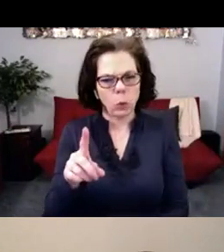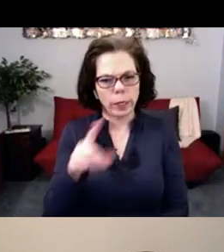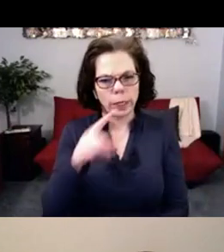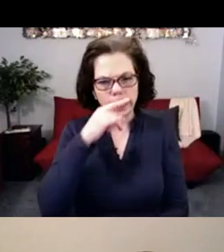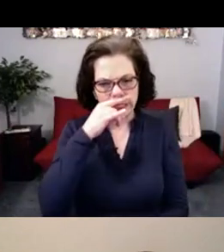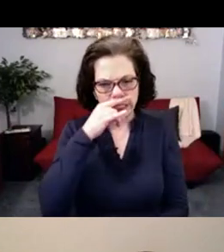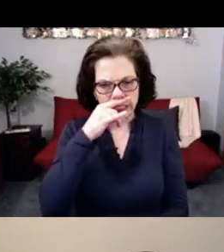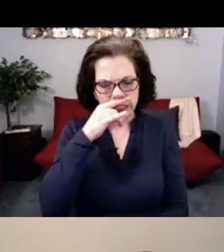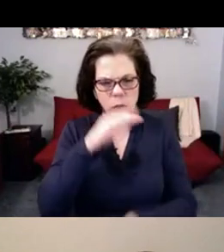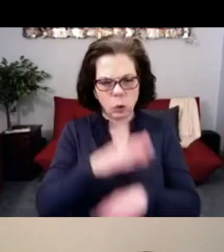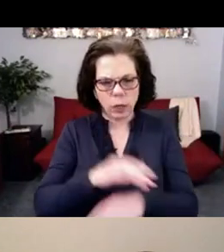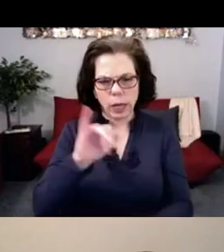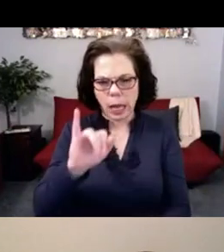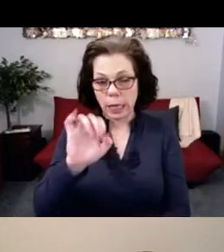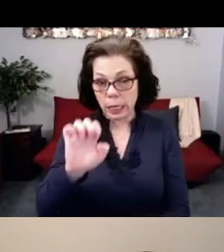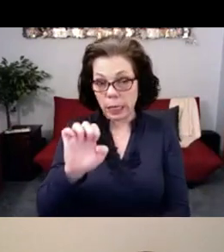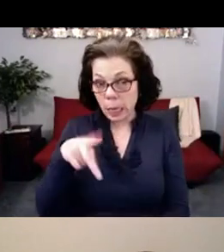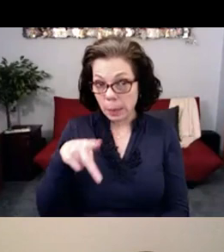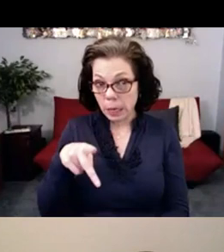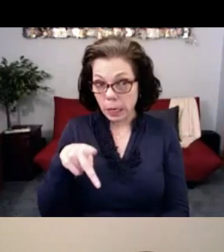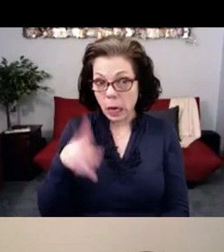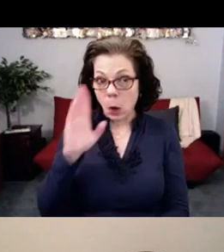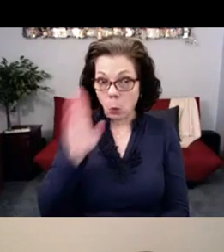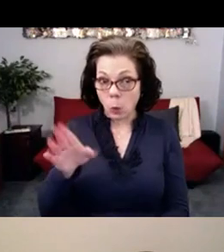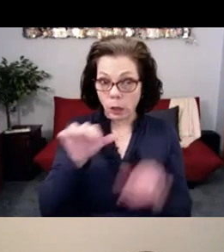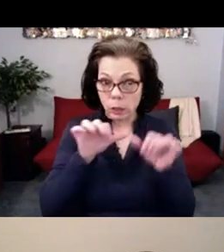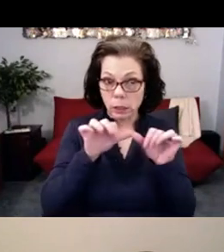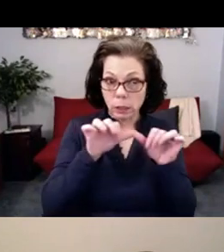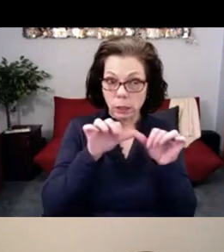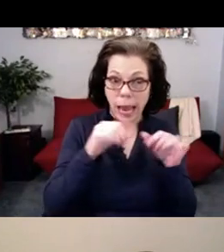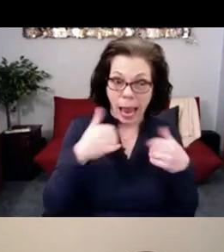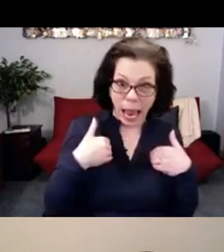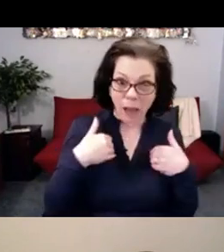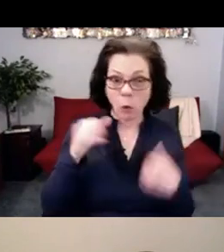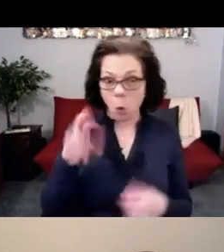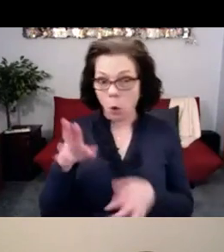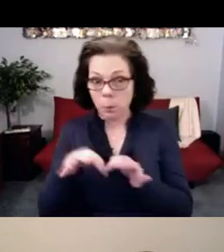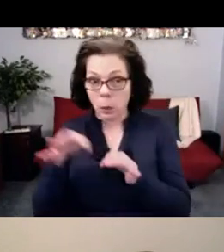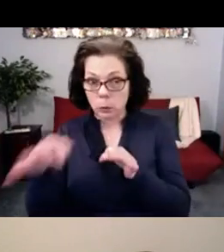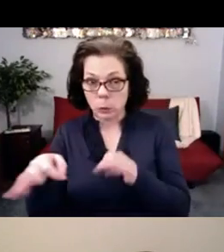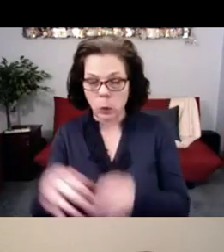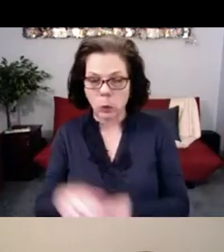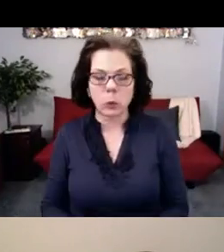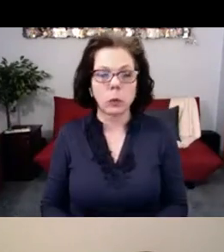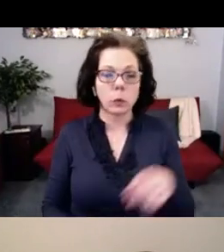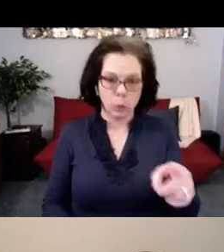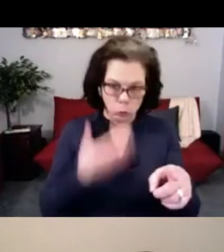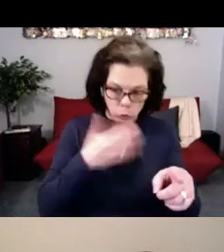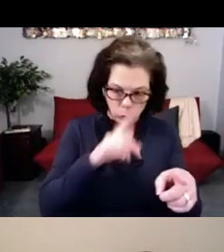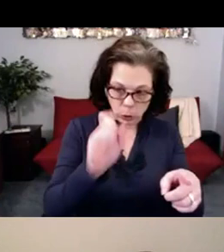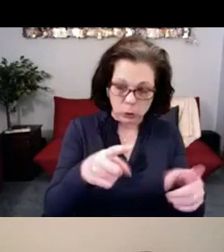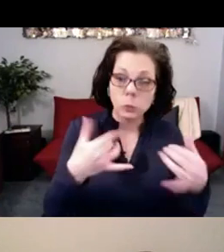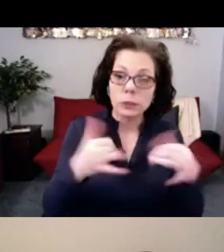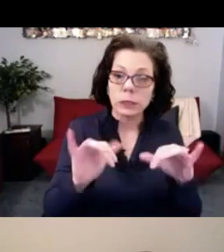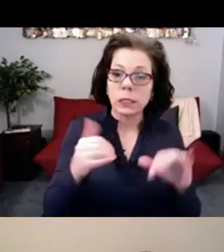an IEP will be held or postponed? Thank you. No, that's a good question. We still continue to have 13 sites